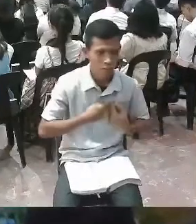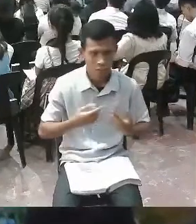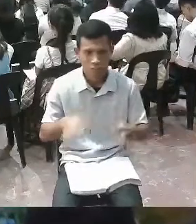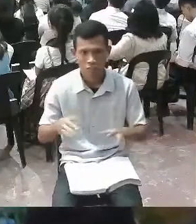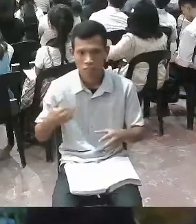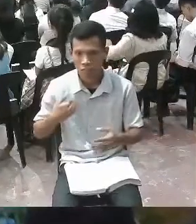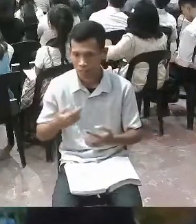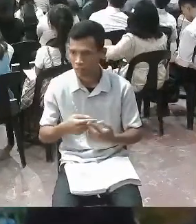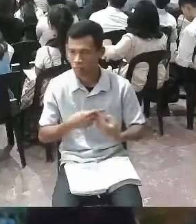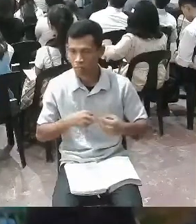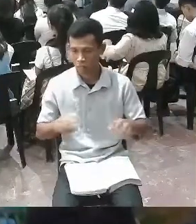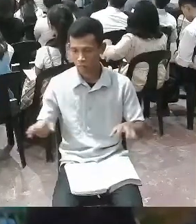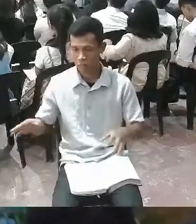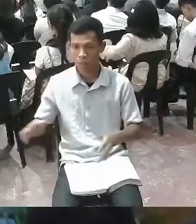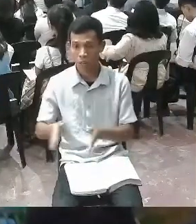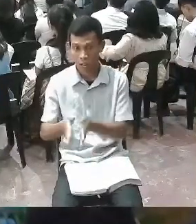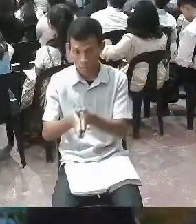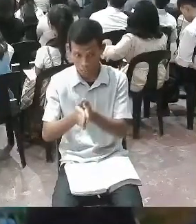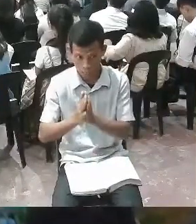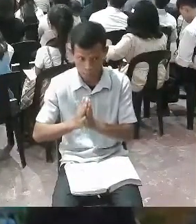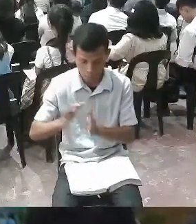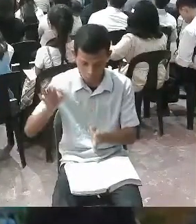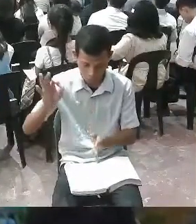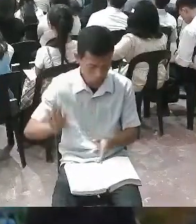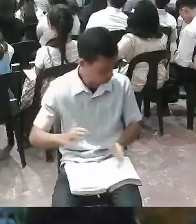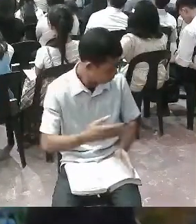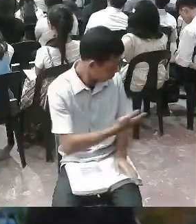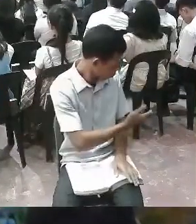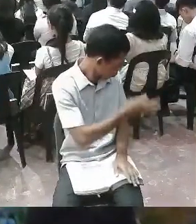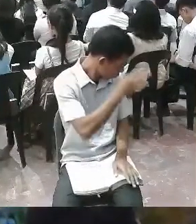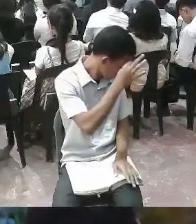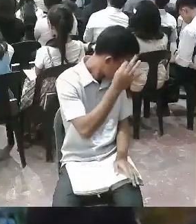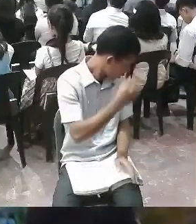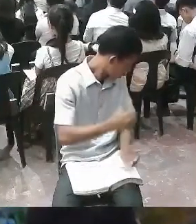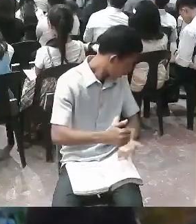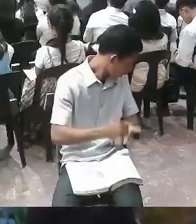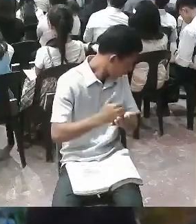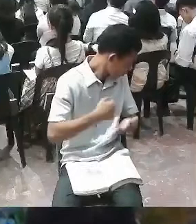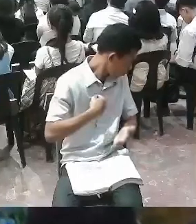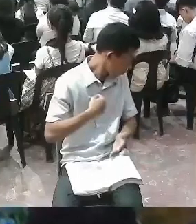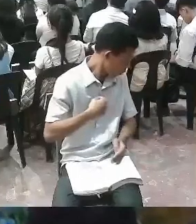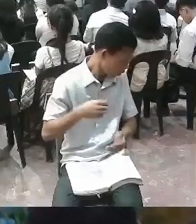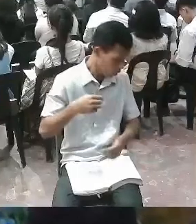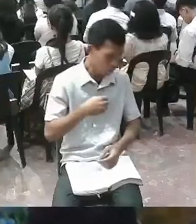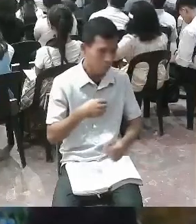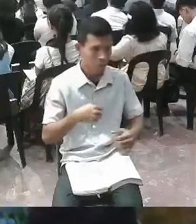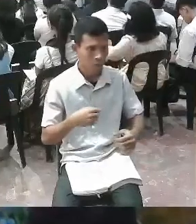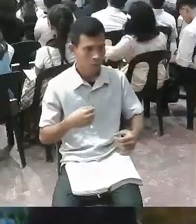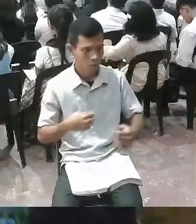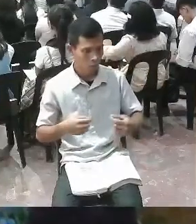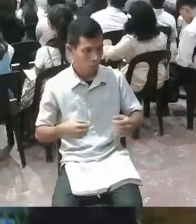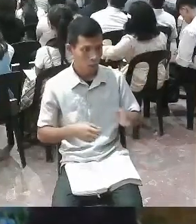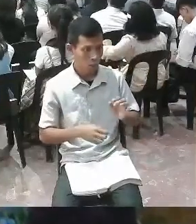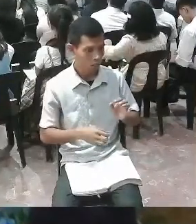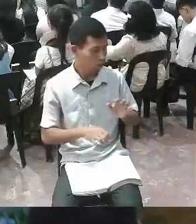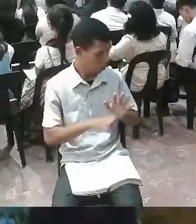I asked the pastor, Pastor Frank, to help me with this